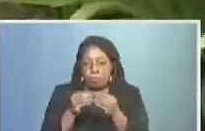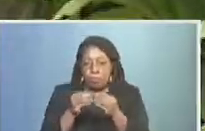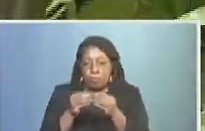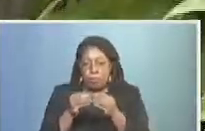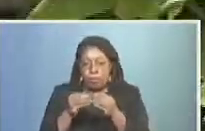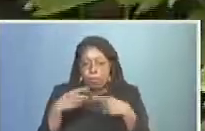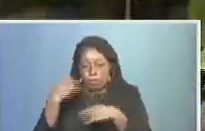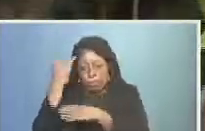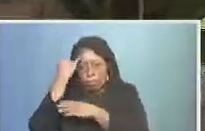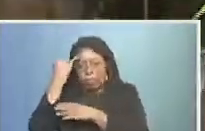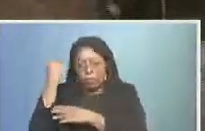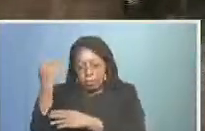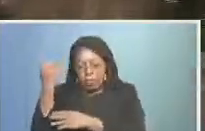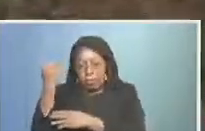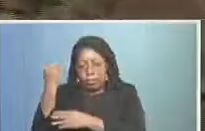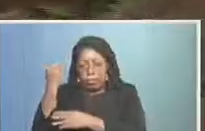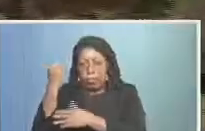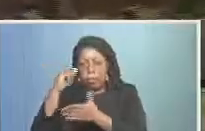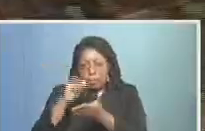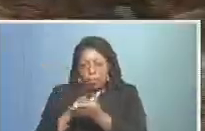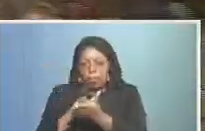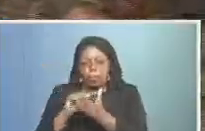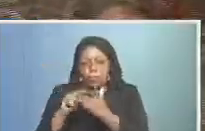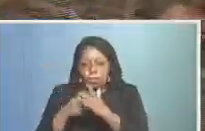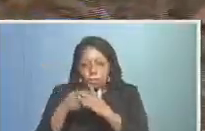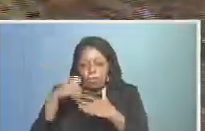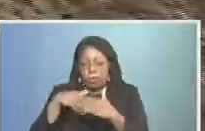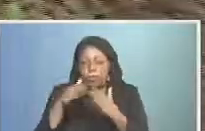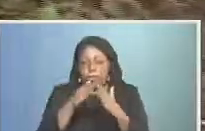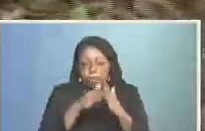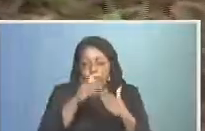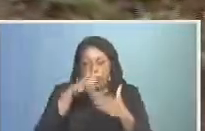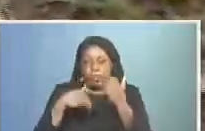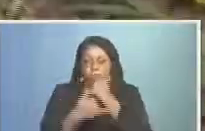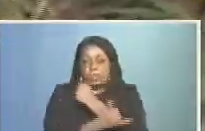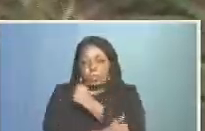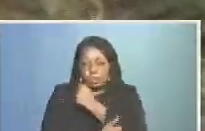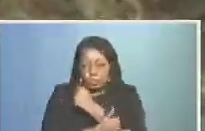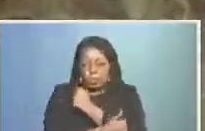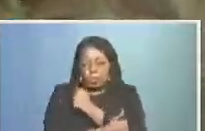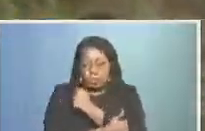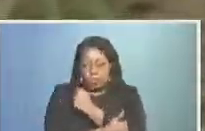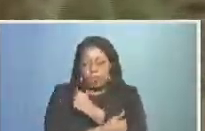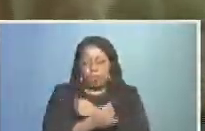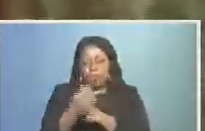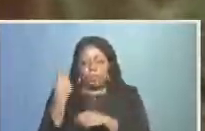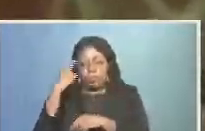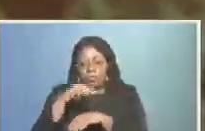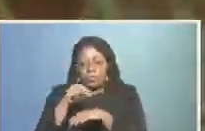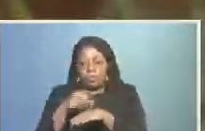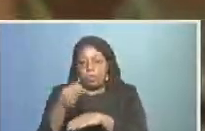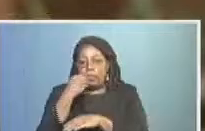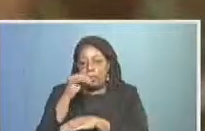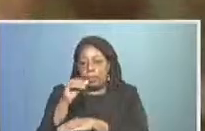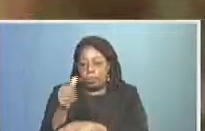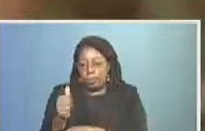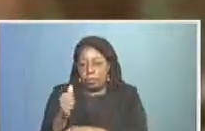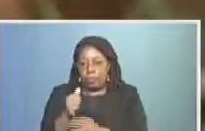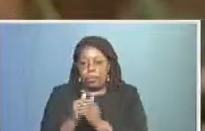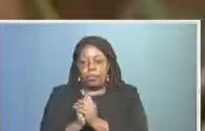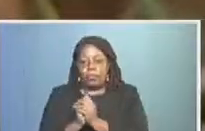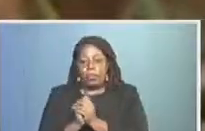of an initiative that could be implemented in communities throughout the country towards a nation feeding itself. This is